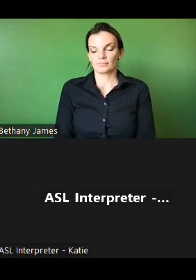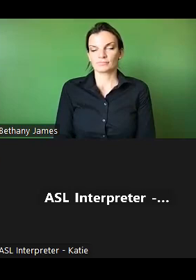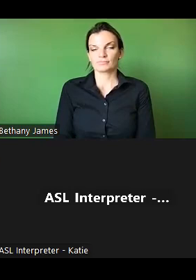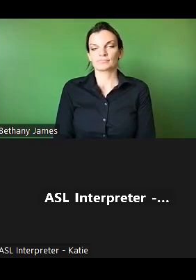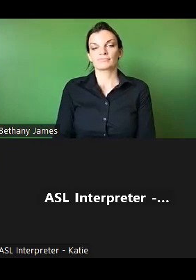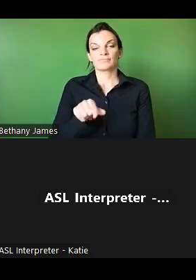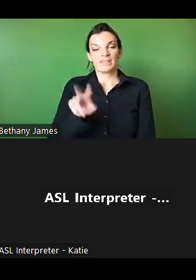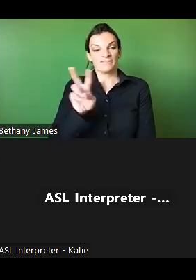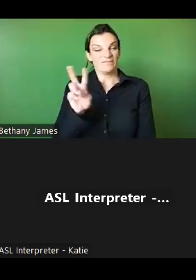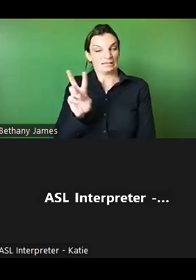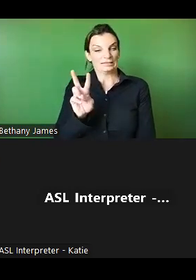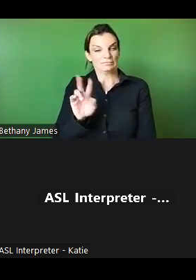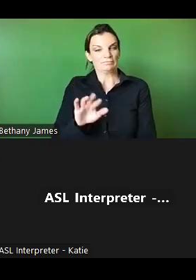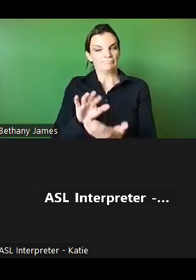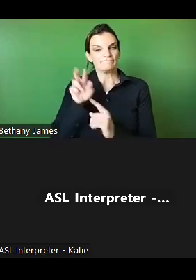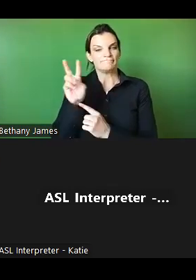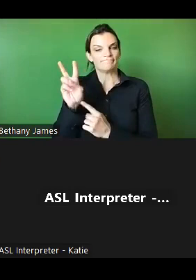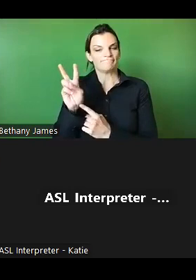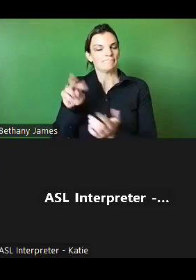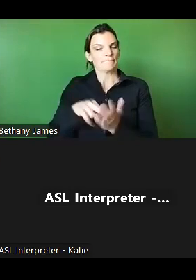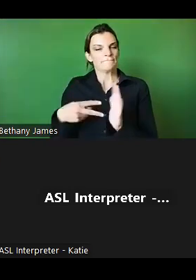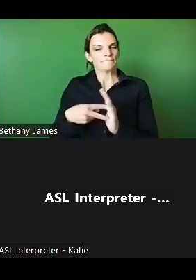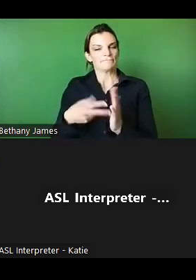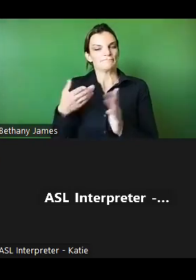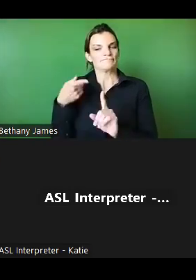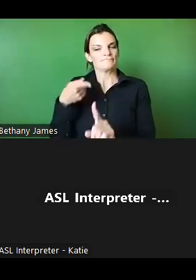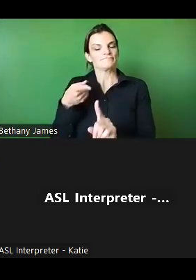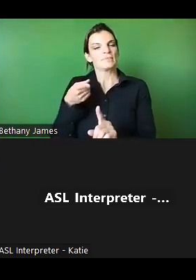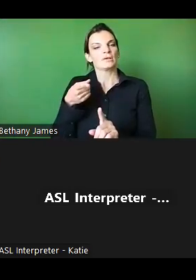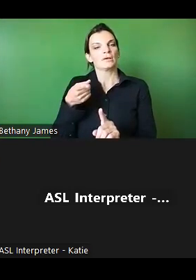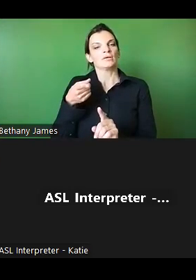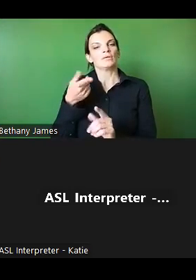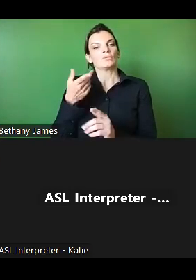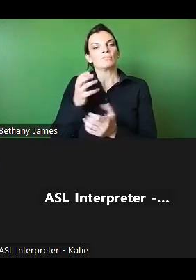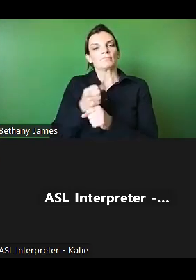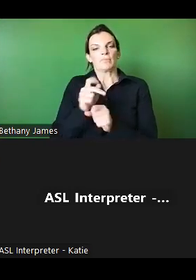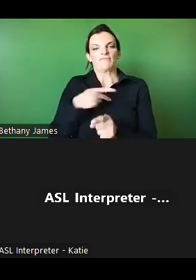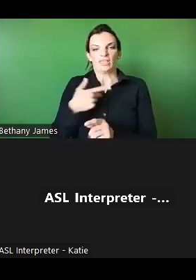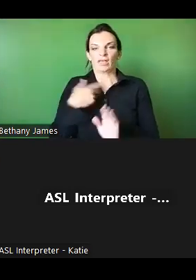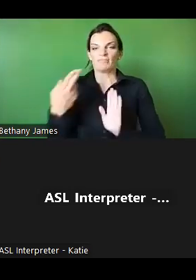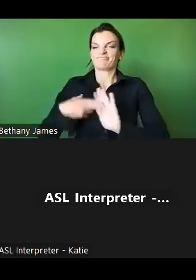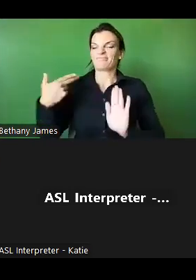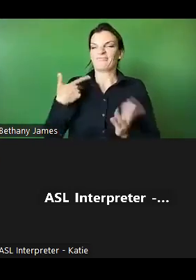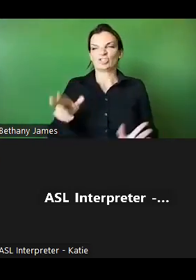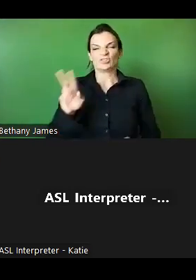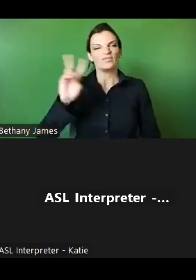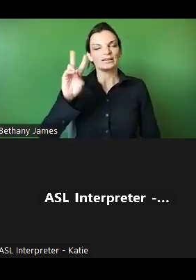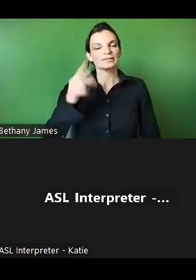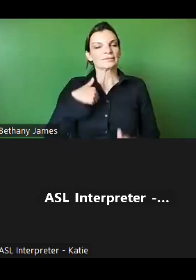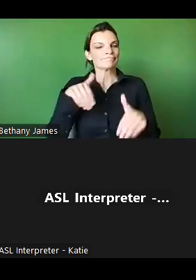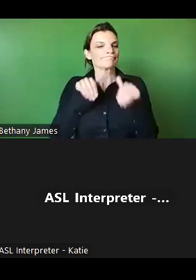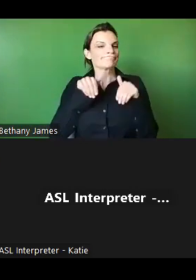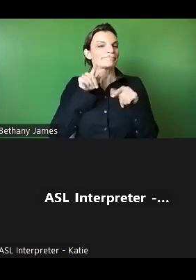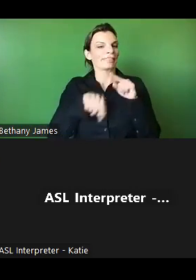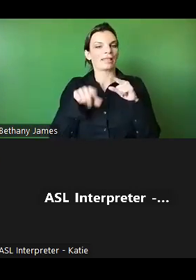victimhood and victimization, another potential contributor we identified is the contemporary